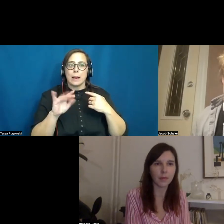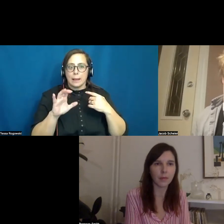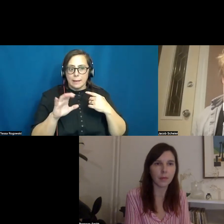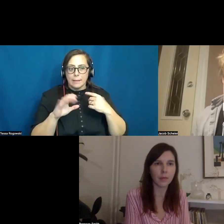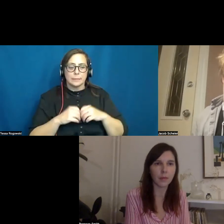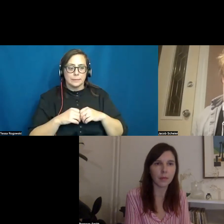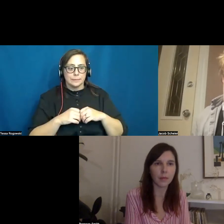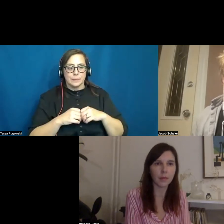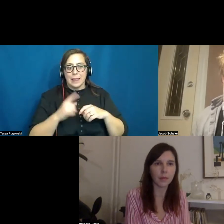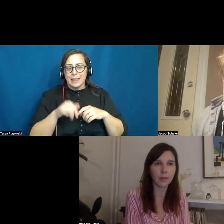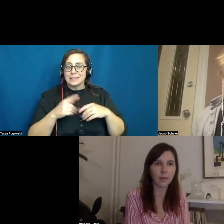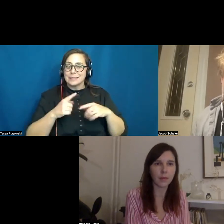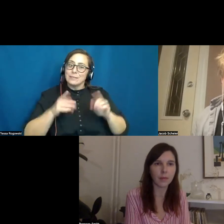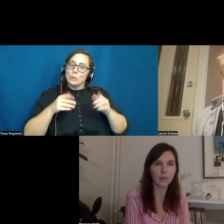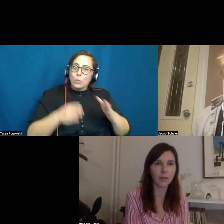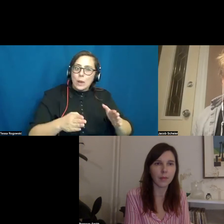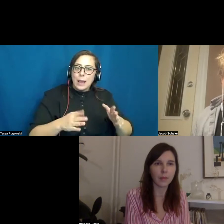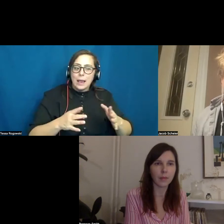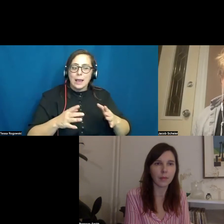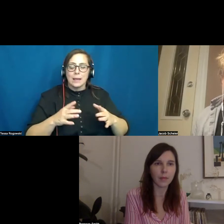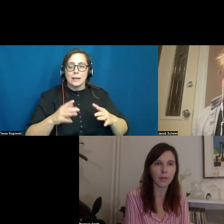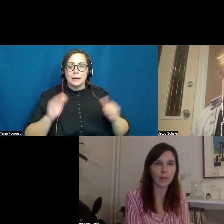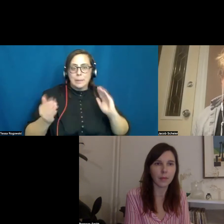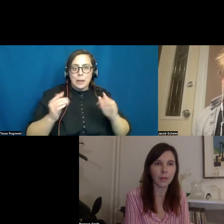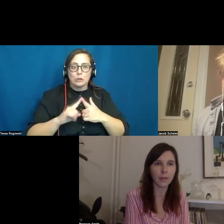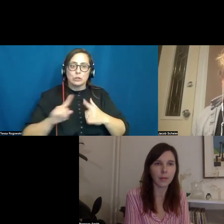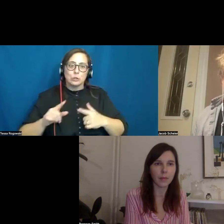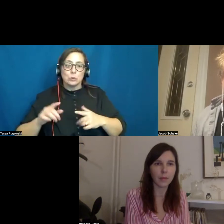a different way than the able-bodied or able-minded